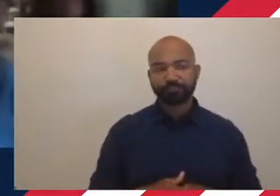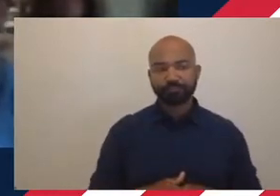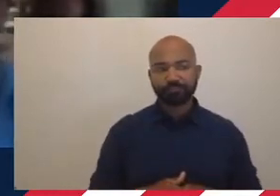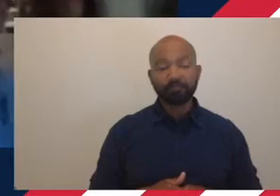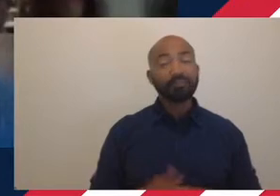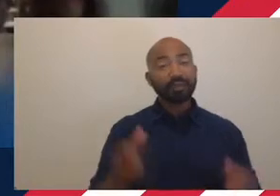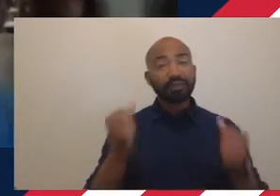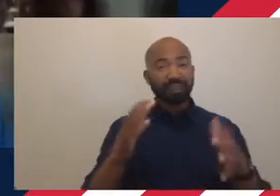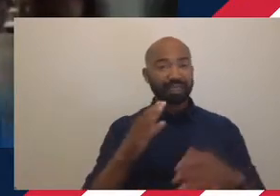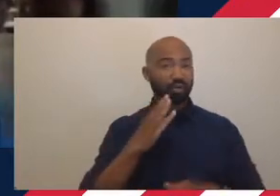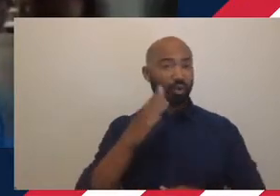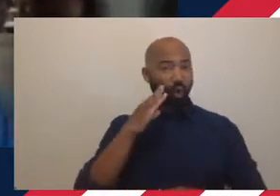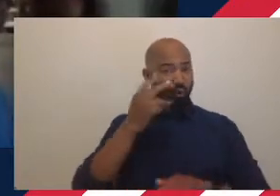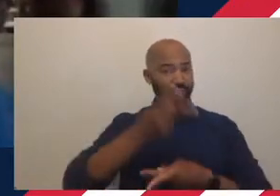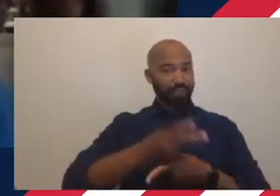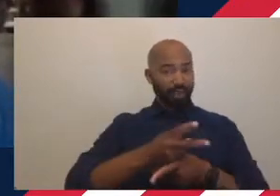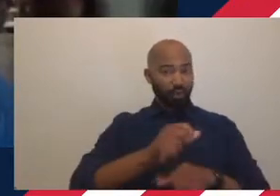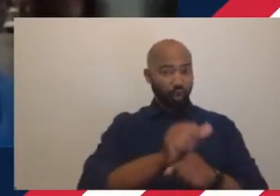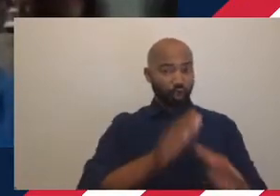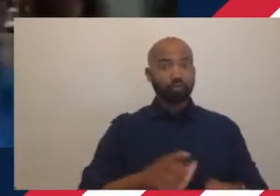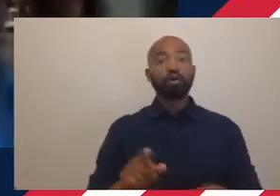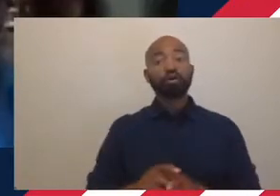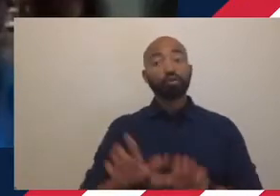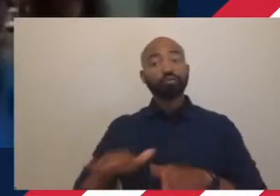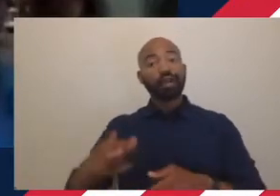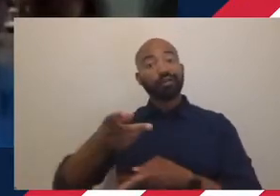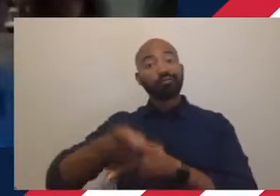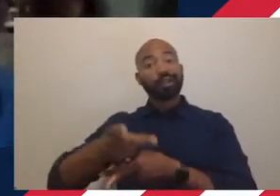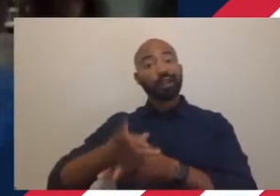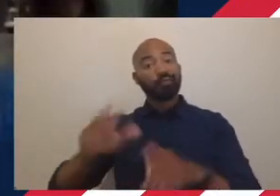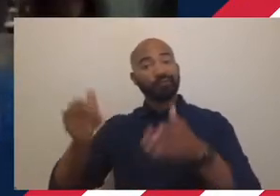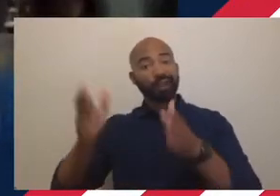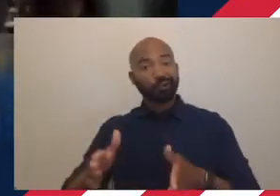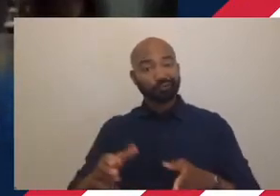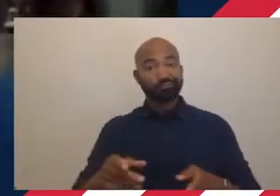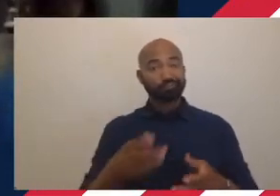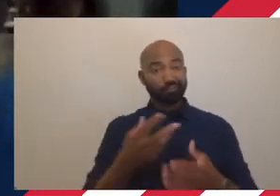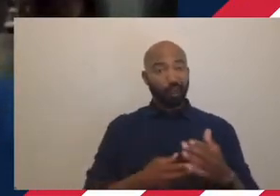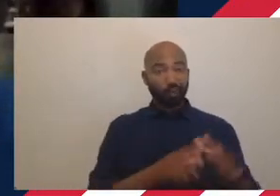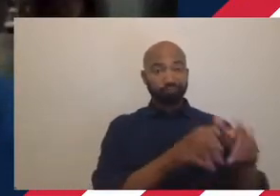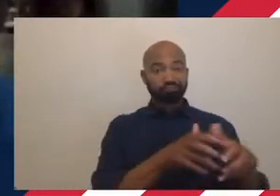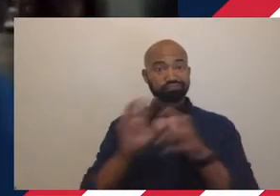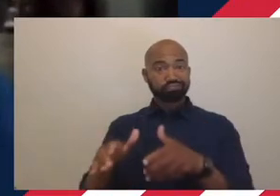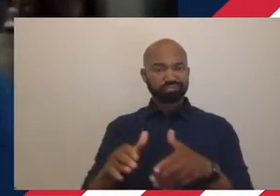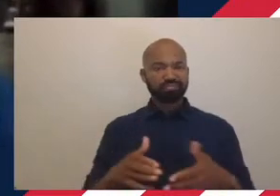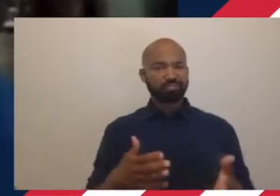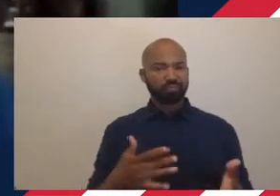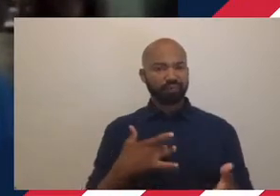home care workers, along with child care providers, also have fears of